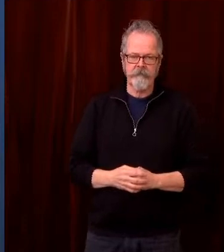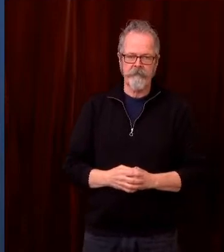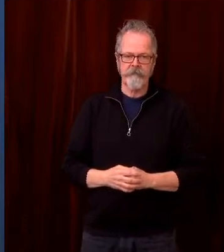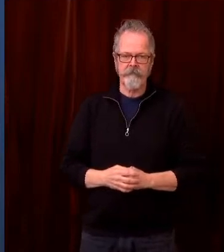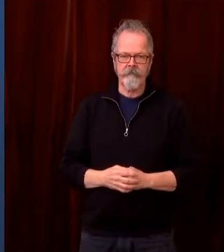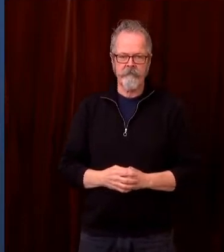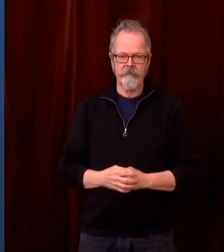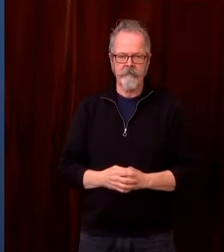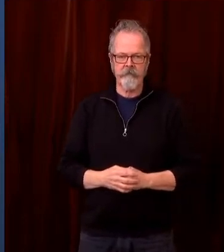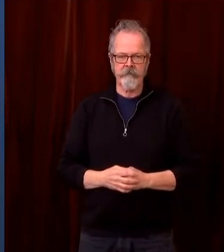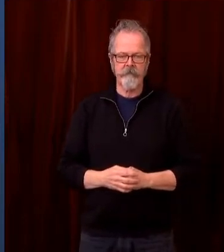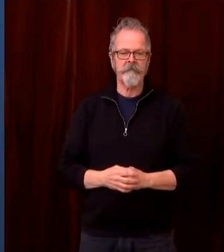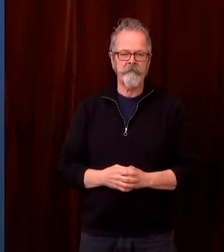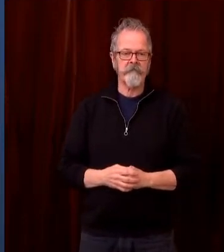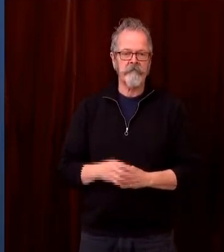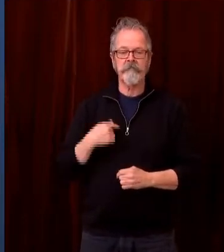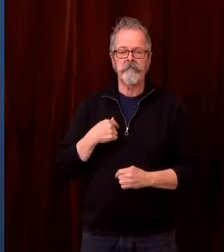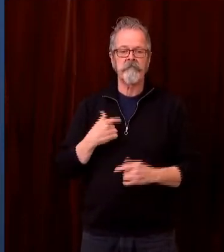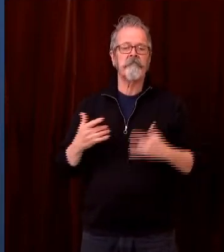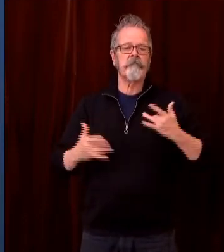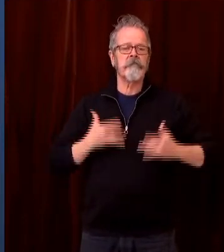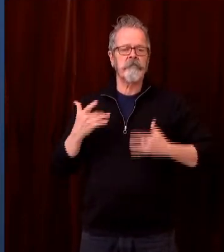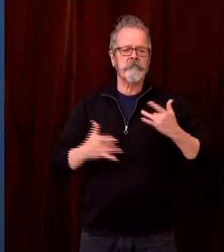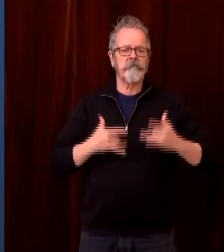be frustration about that while we wait.